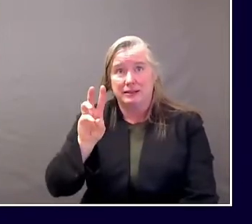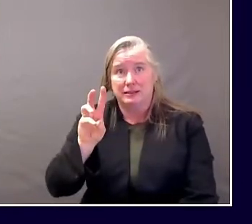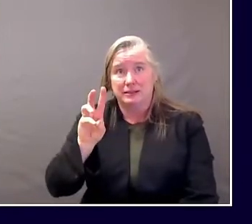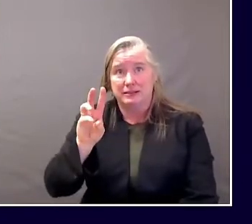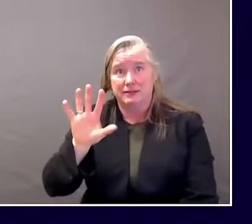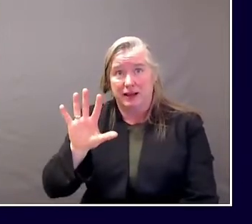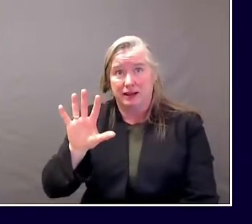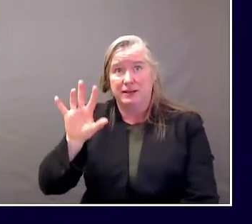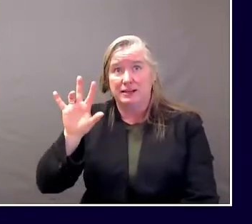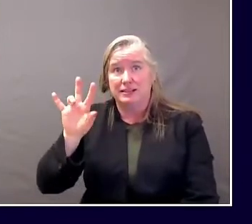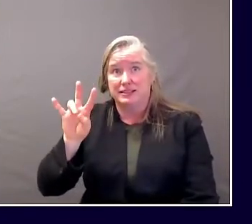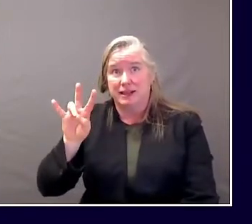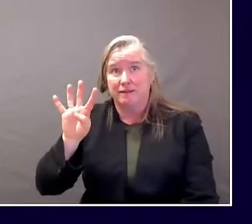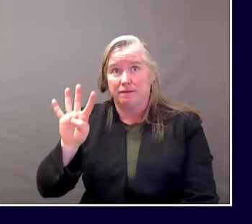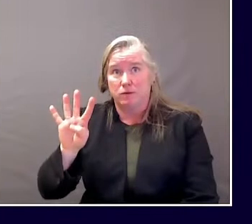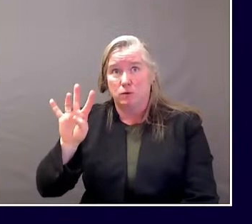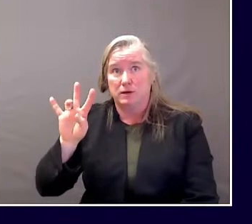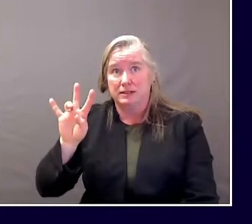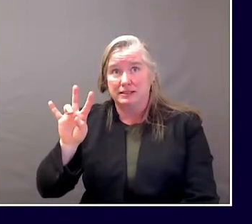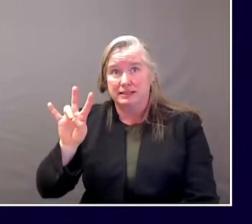965-746-7476 to find help.